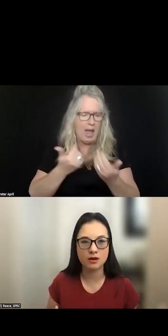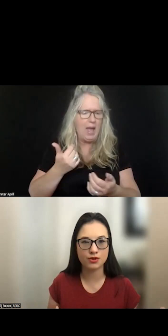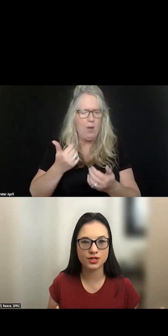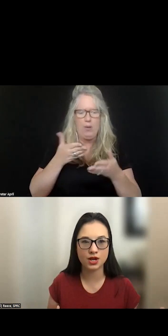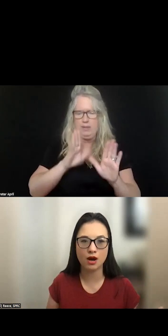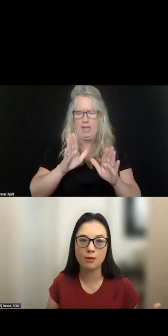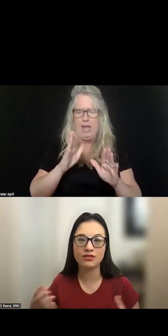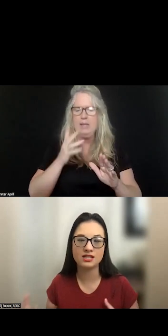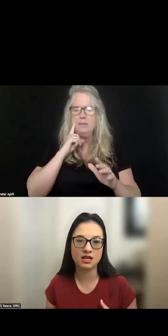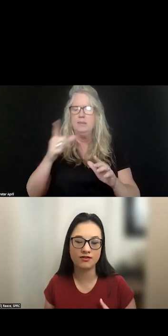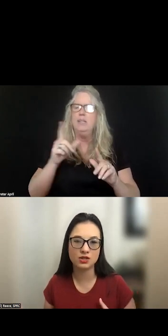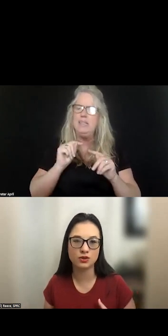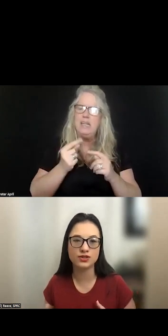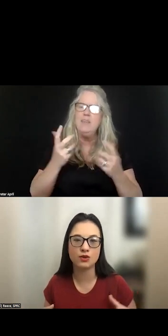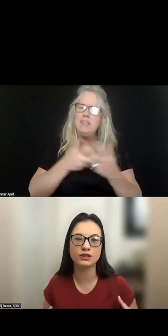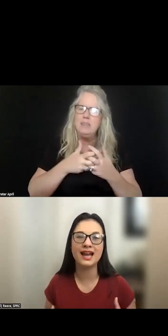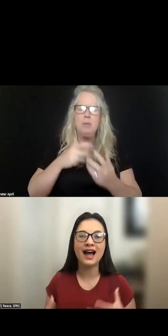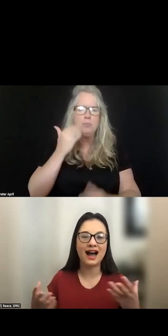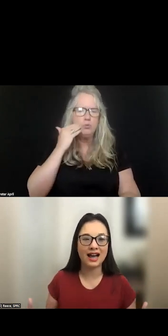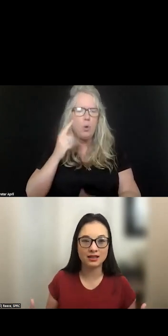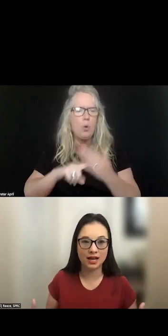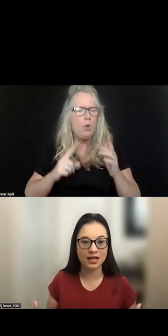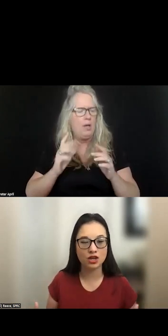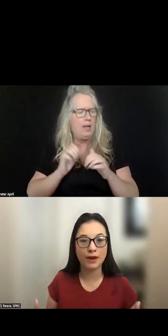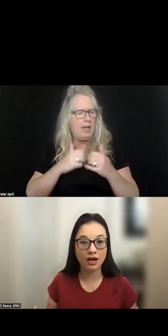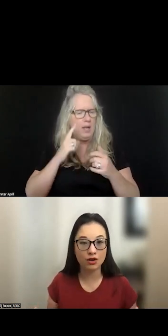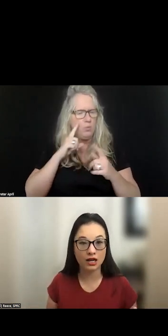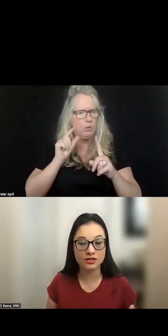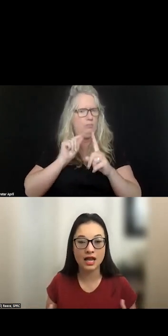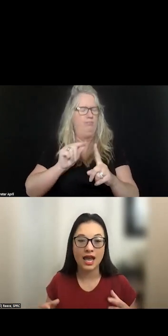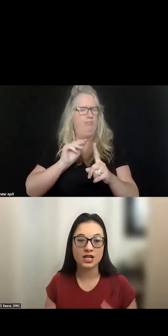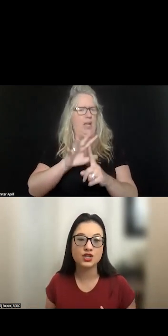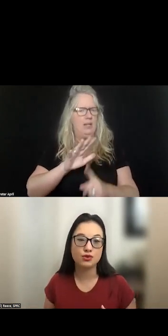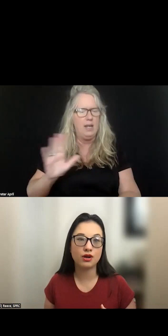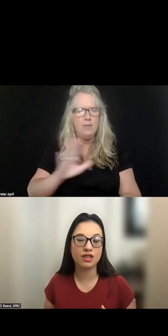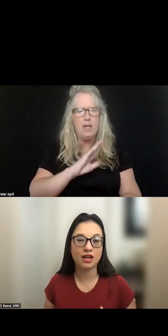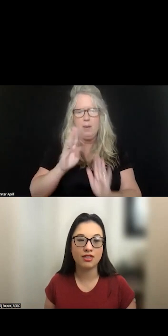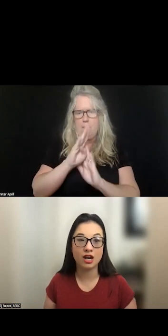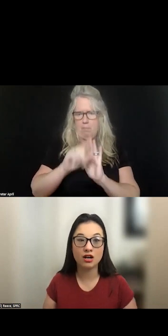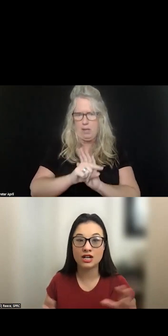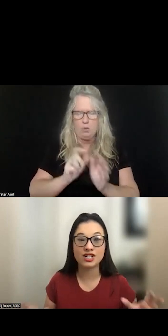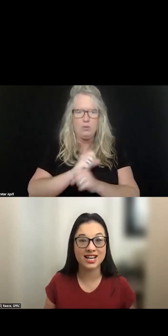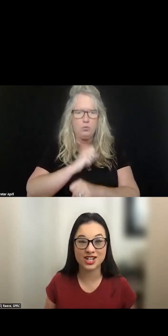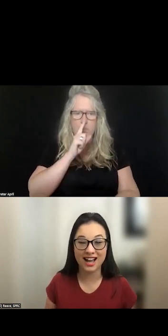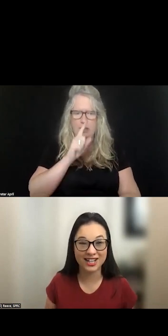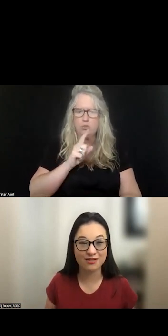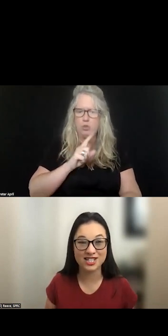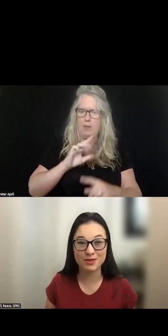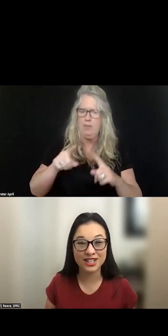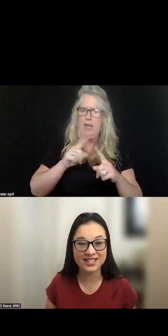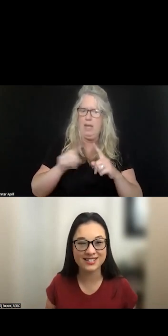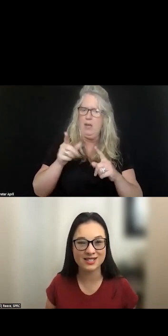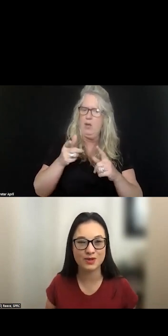team members know about these individuals and really highlight their backgrounds and ensure that their intersectionality